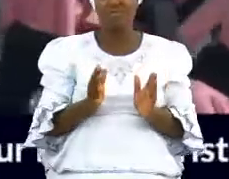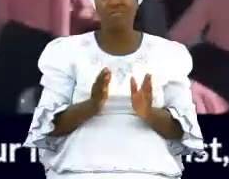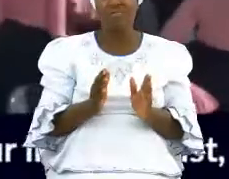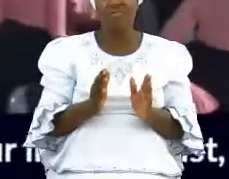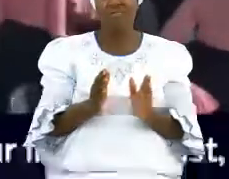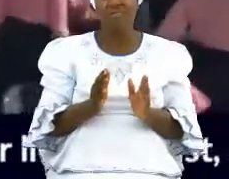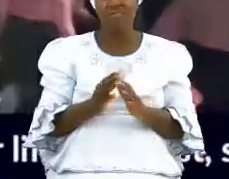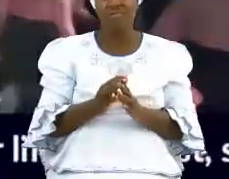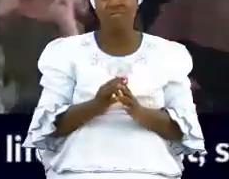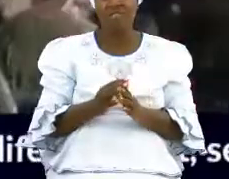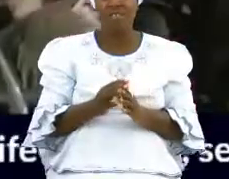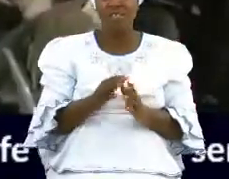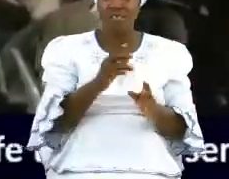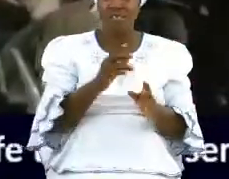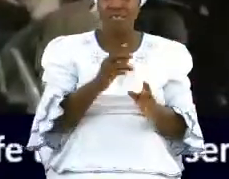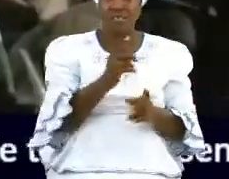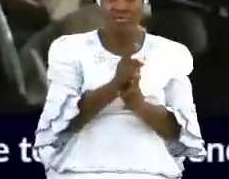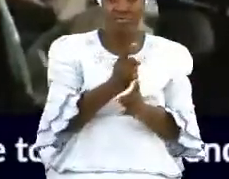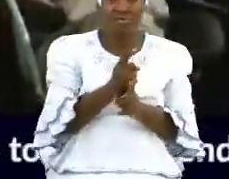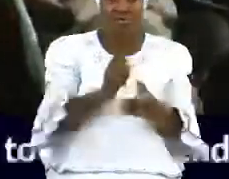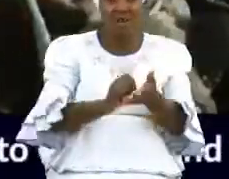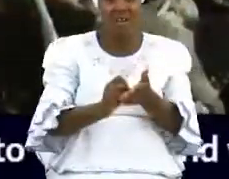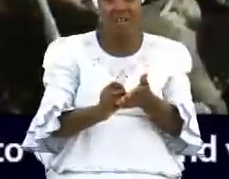correct phone numbers.